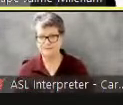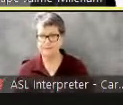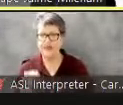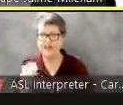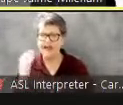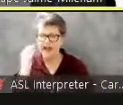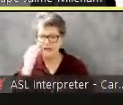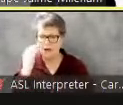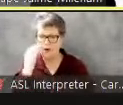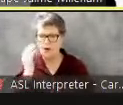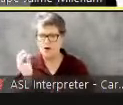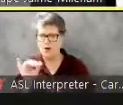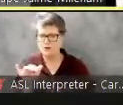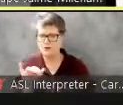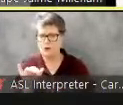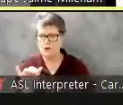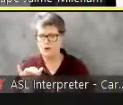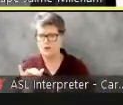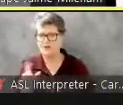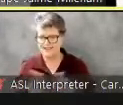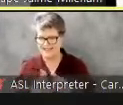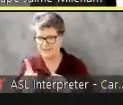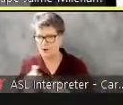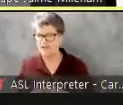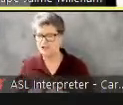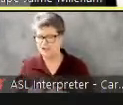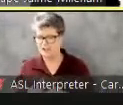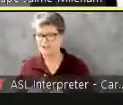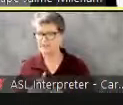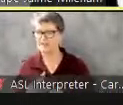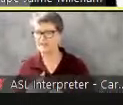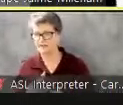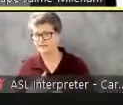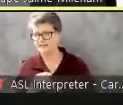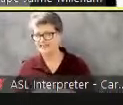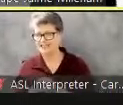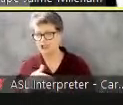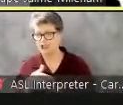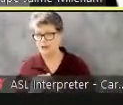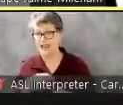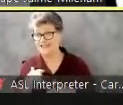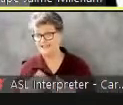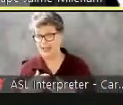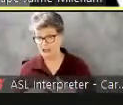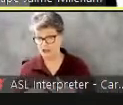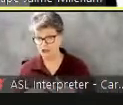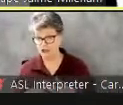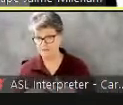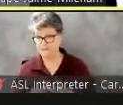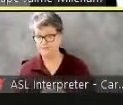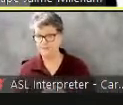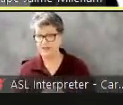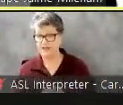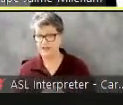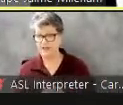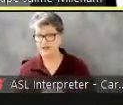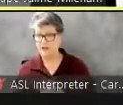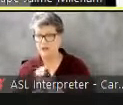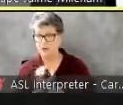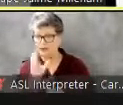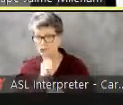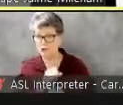there is also the same question that is being asked in Spanish. And so I'm going to assume that